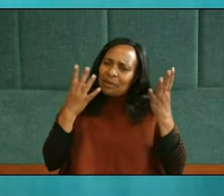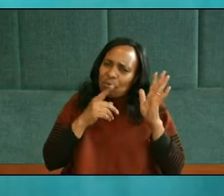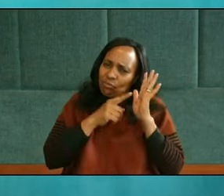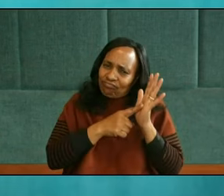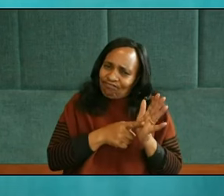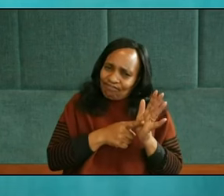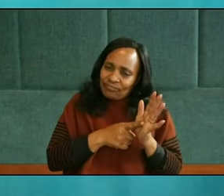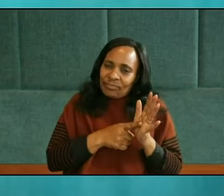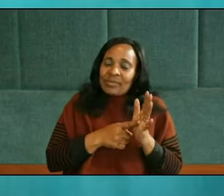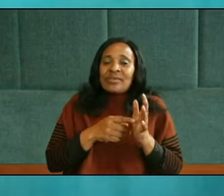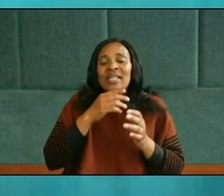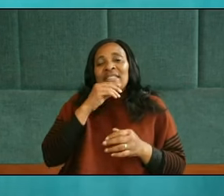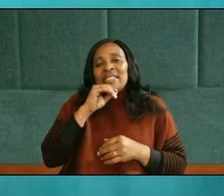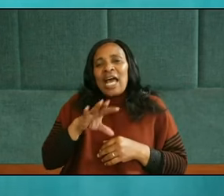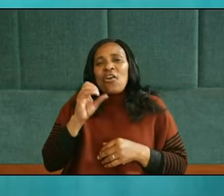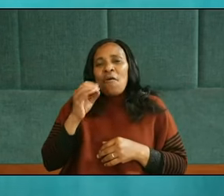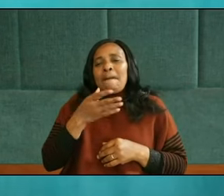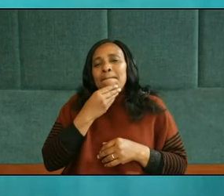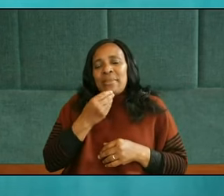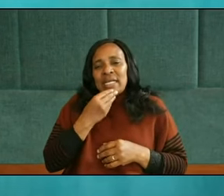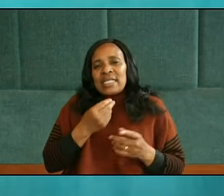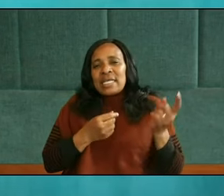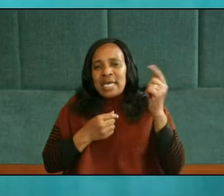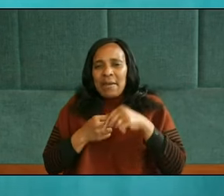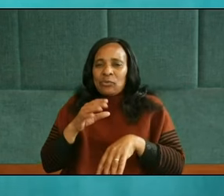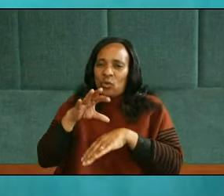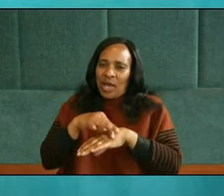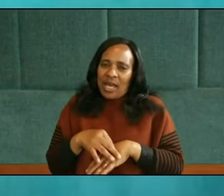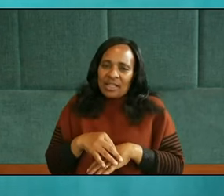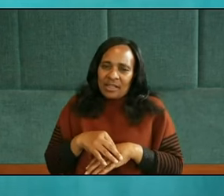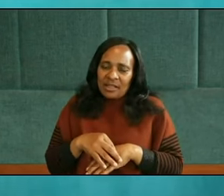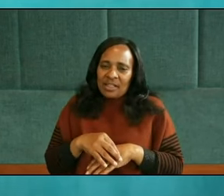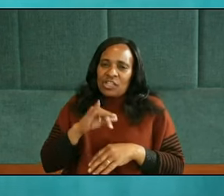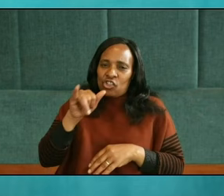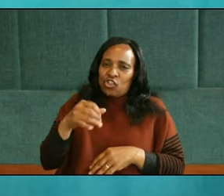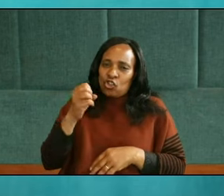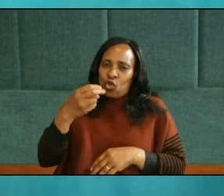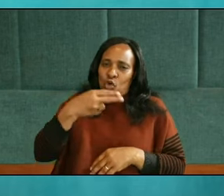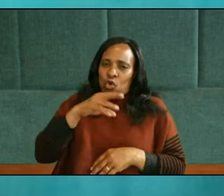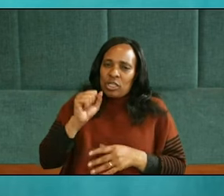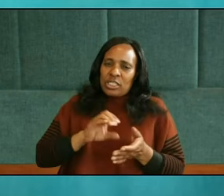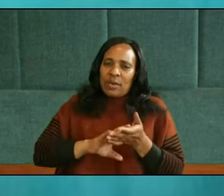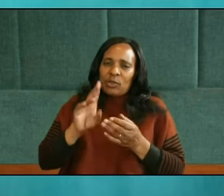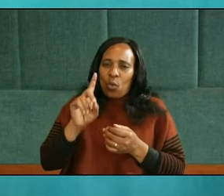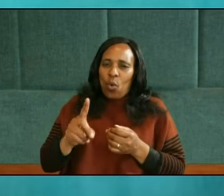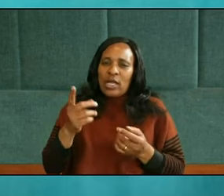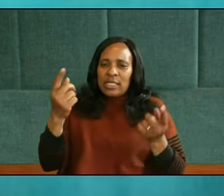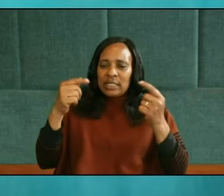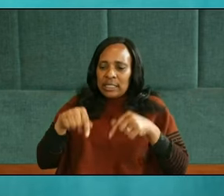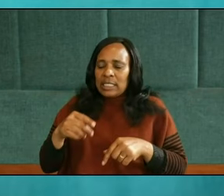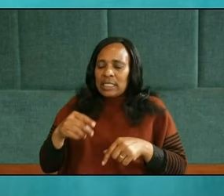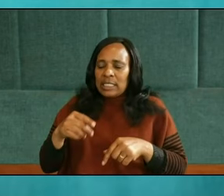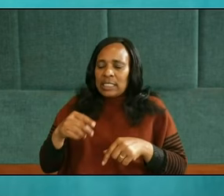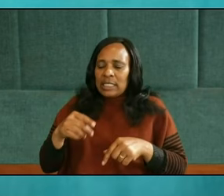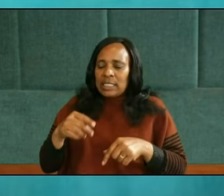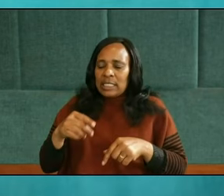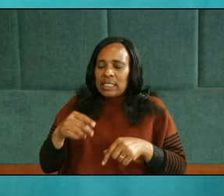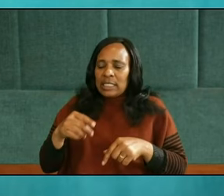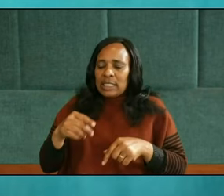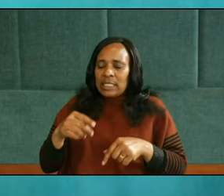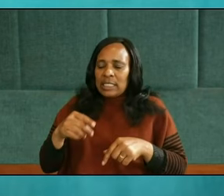even when the Son of Man came to earth, John 1 says that he came to his own and his own knew him